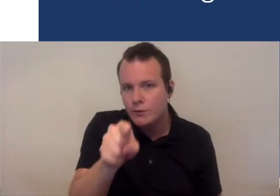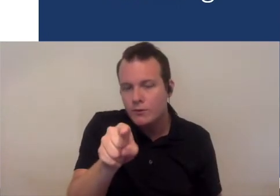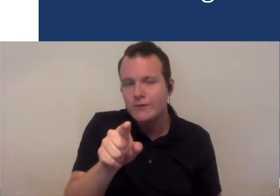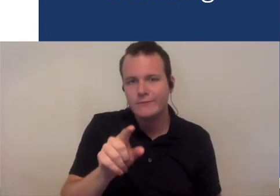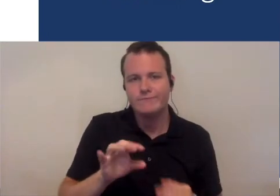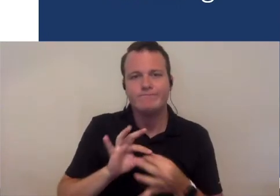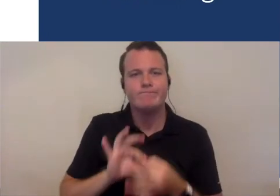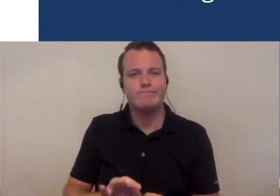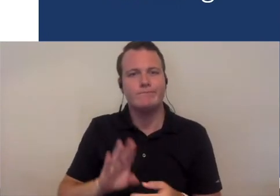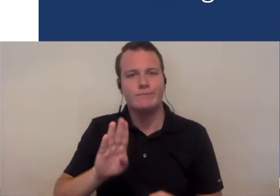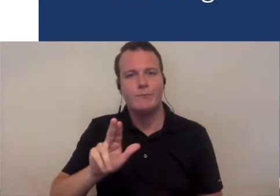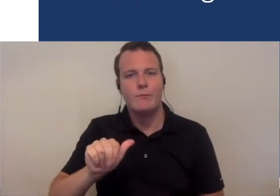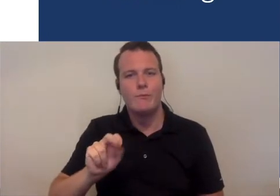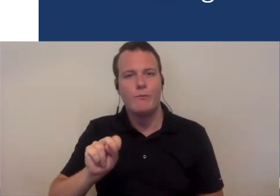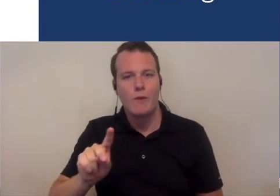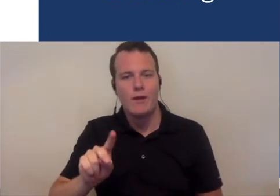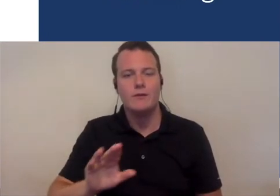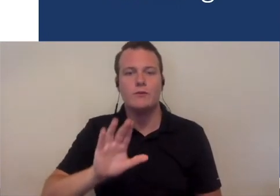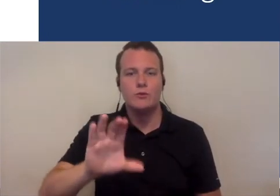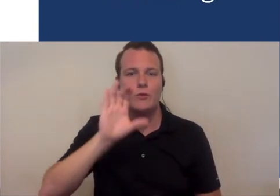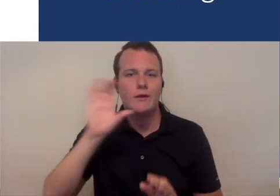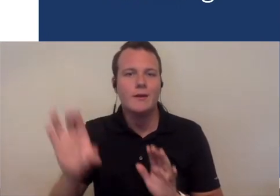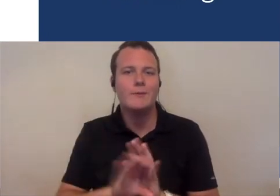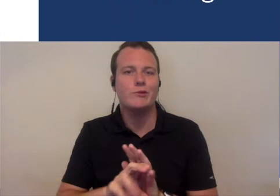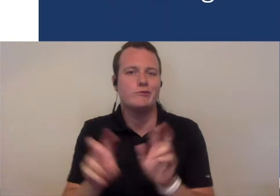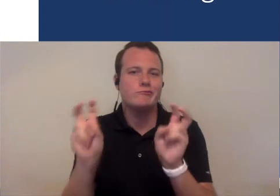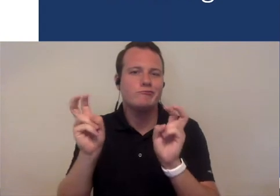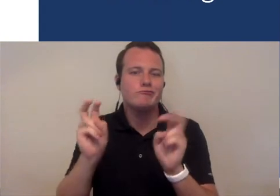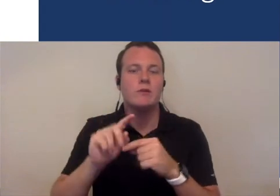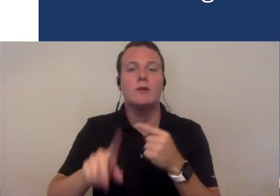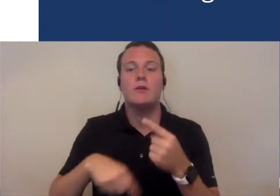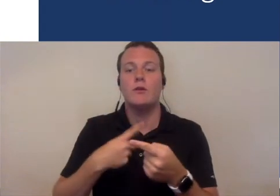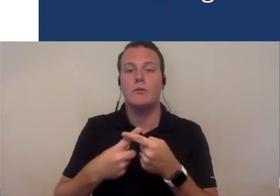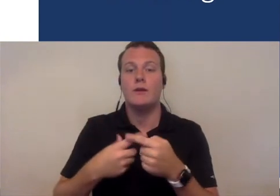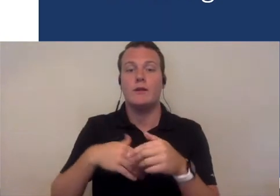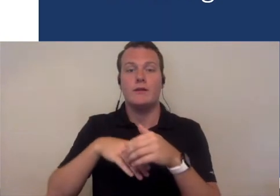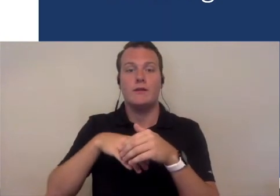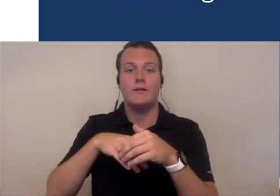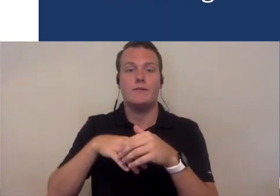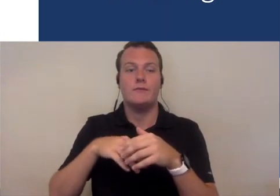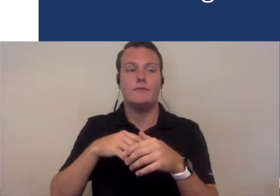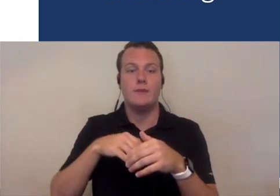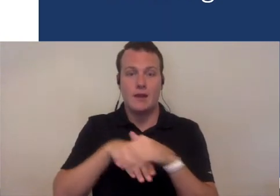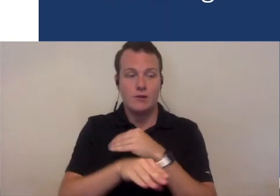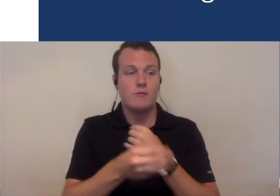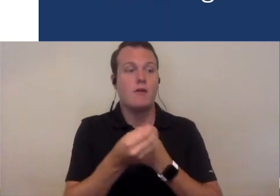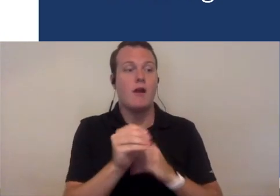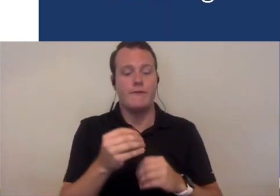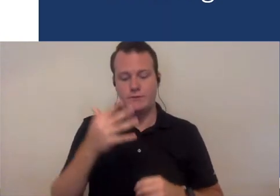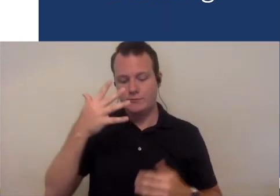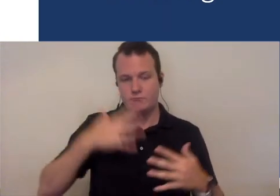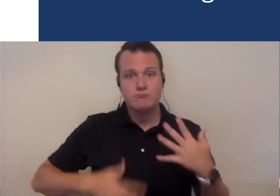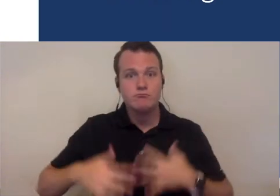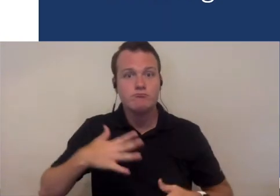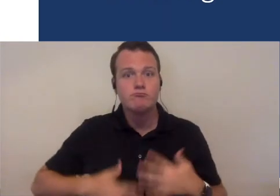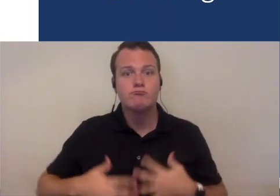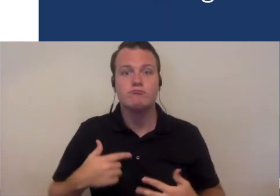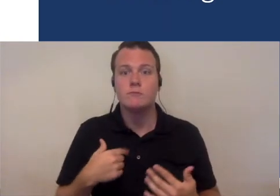branding. Your image. When you walk into an office, how do you look? What are you wearing?